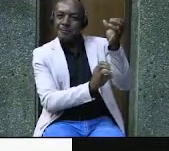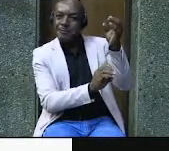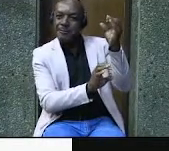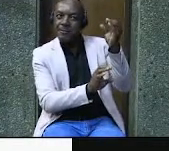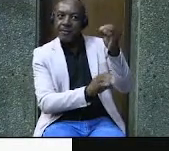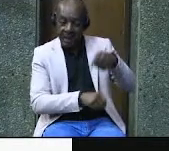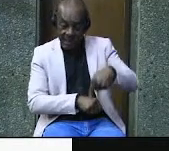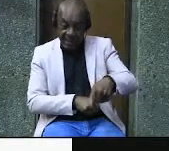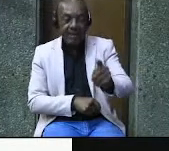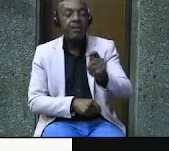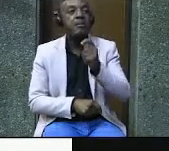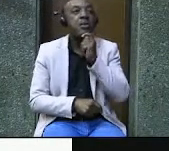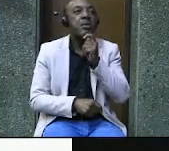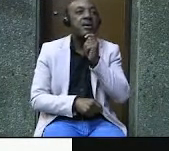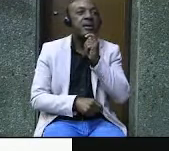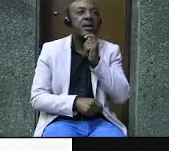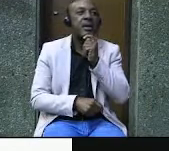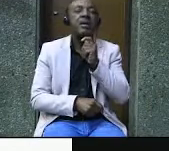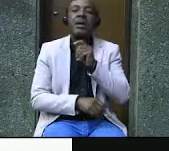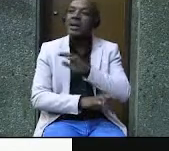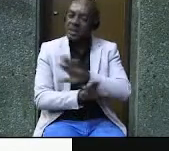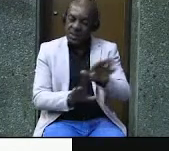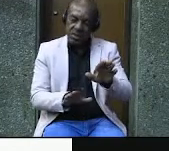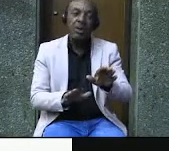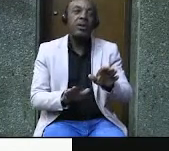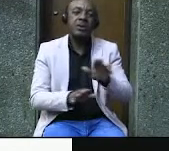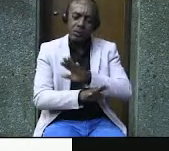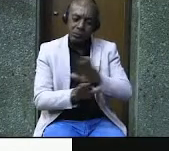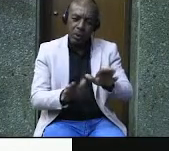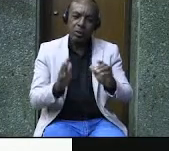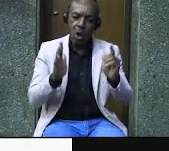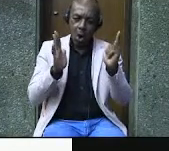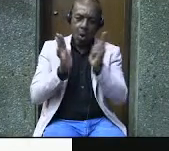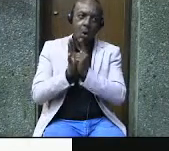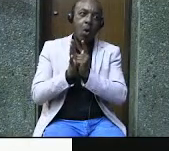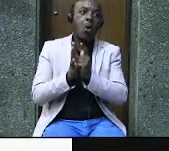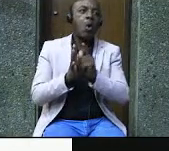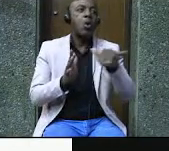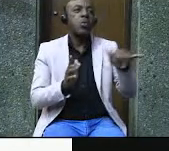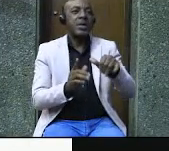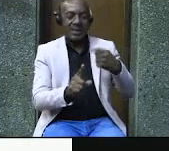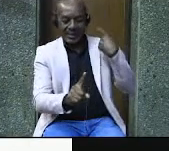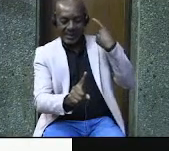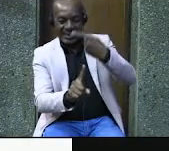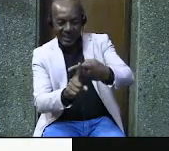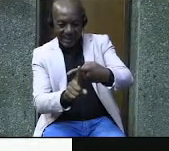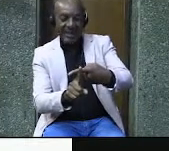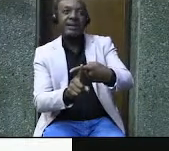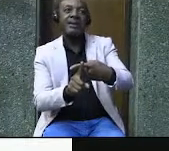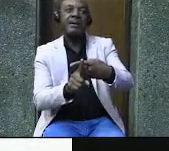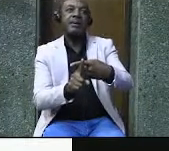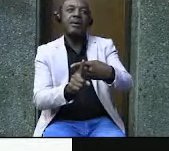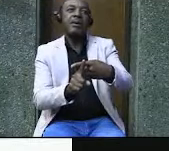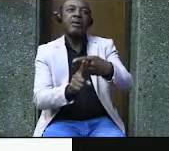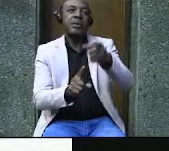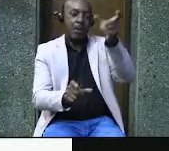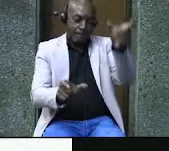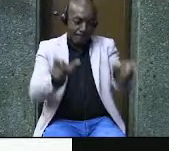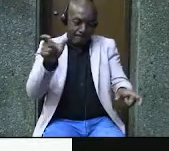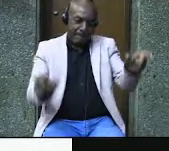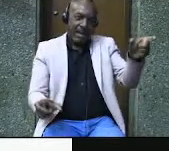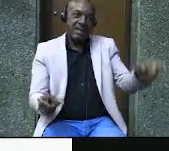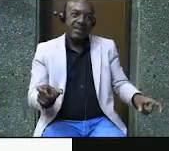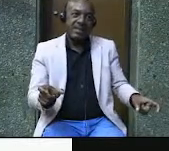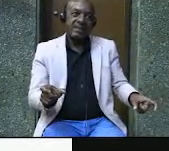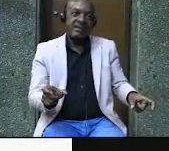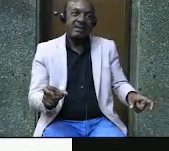morning, is not a law that is targeted only to persons of a particular